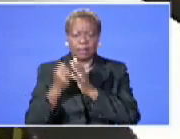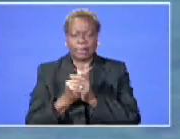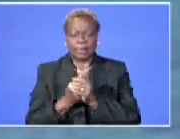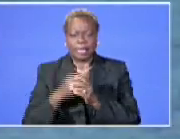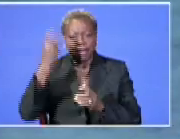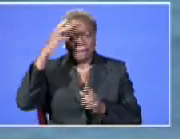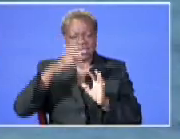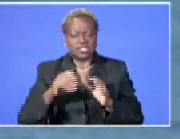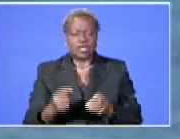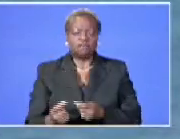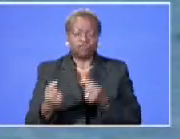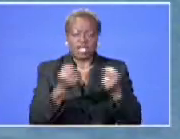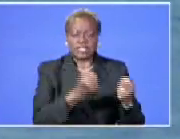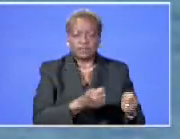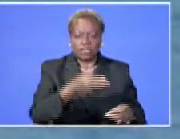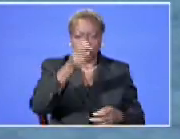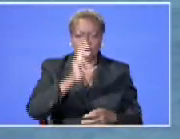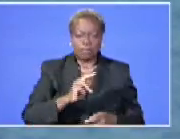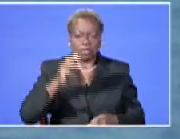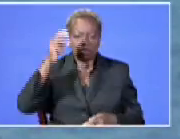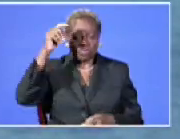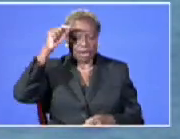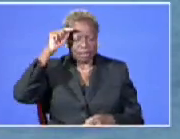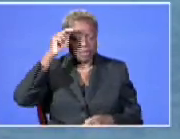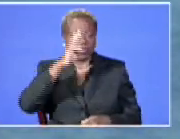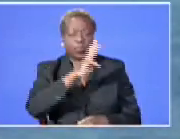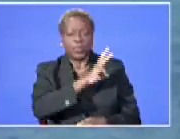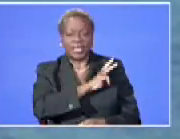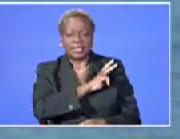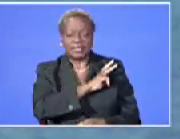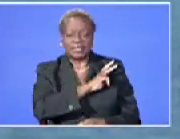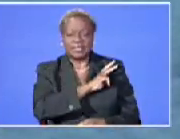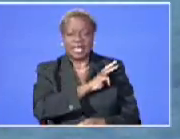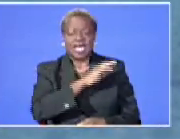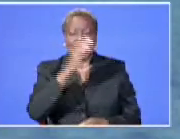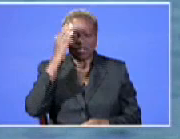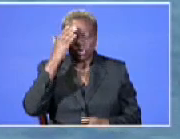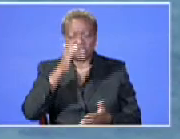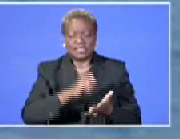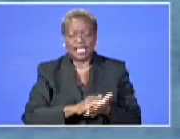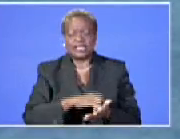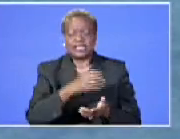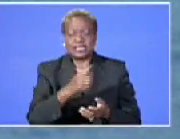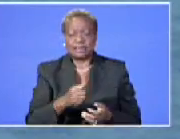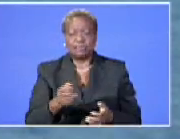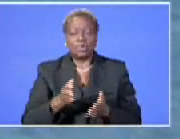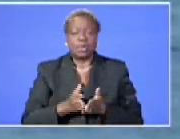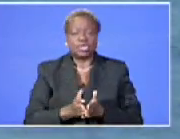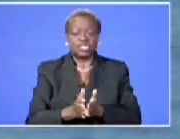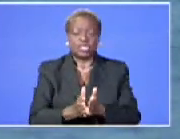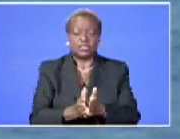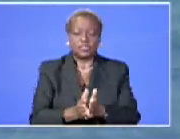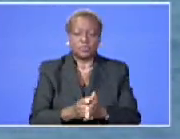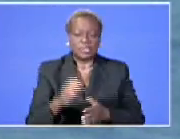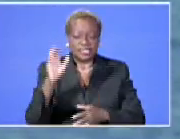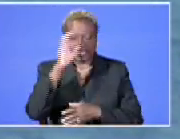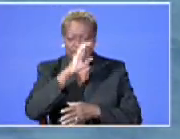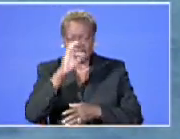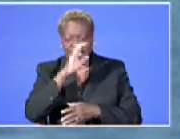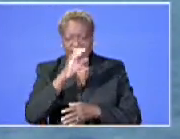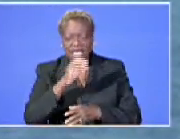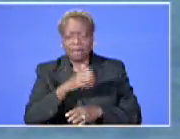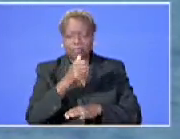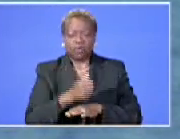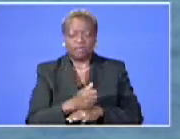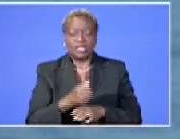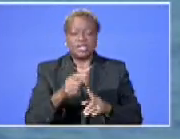Minister of Transport, the Honorable Renwood Wells, recently acknowledging that several cruise ships have been seeking approval to resume services in